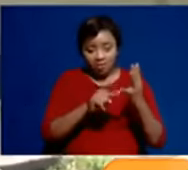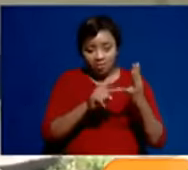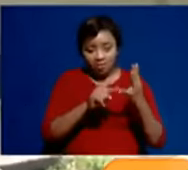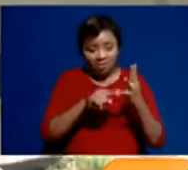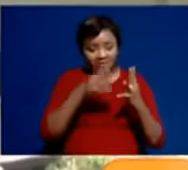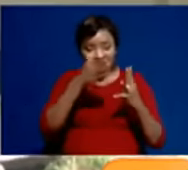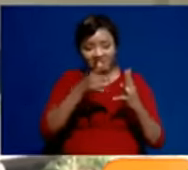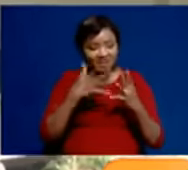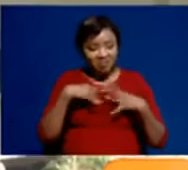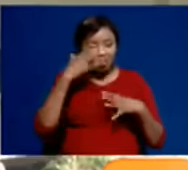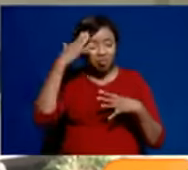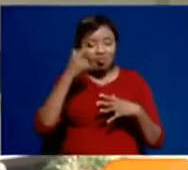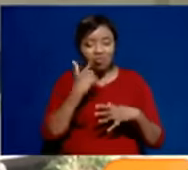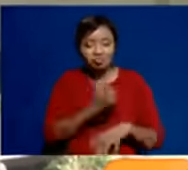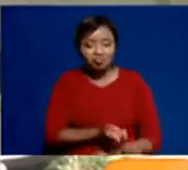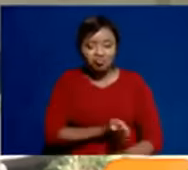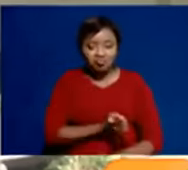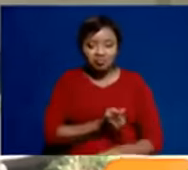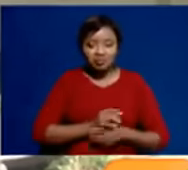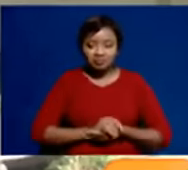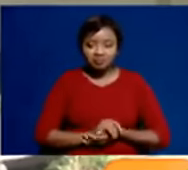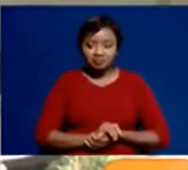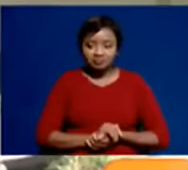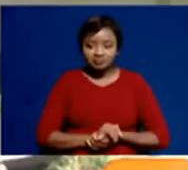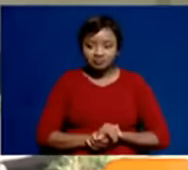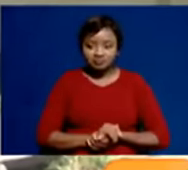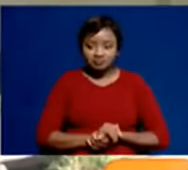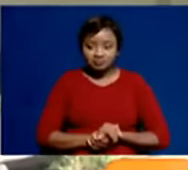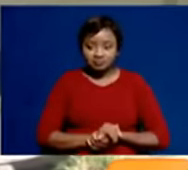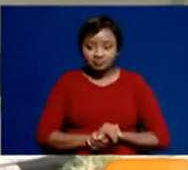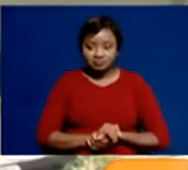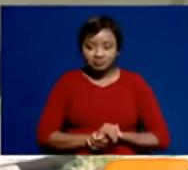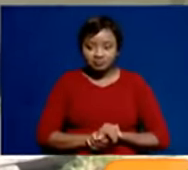mortuary unclaimed. Ben Kirui, Citizen TV, Nairobi.